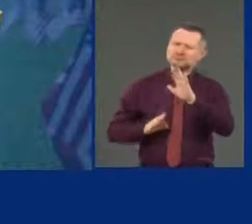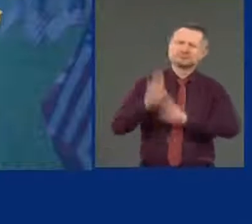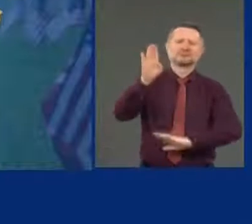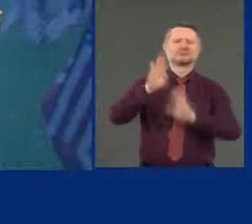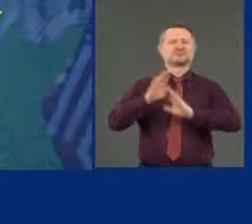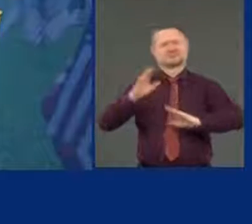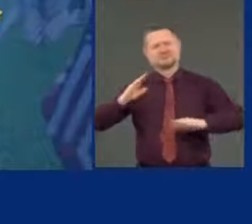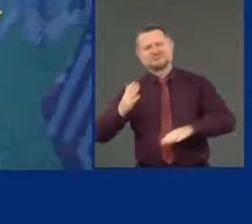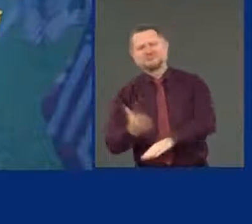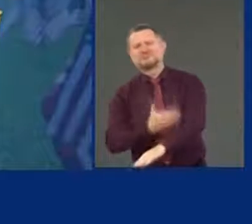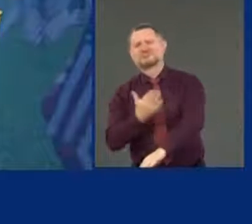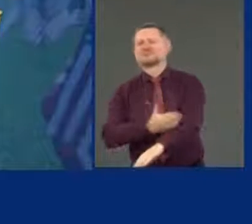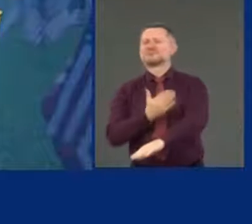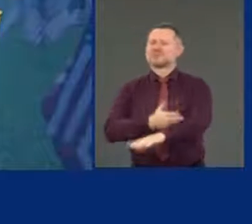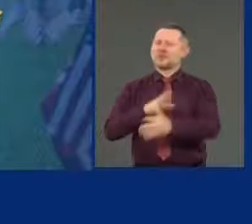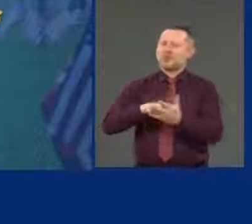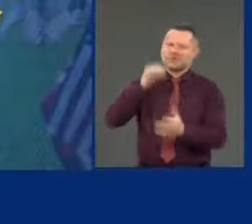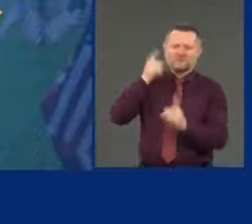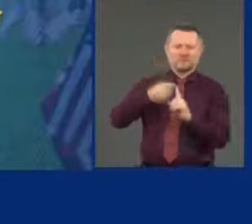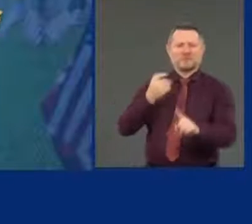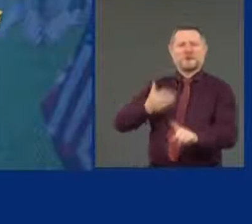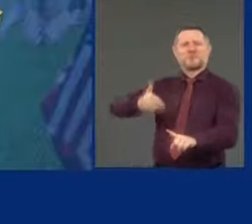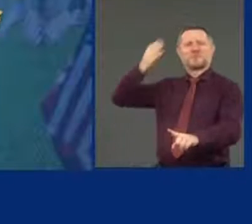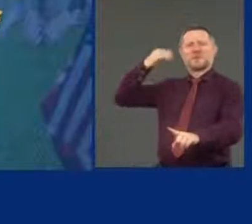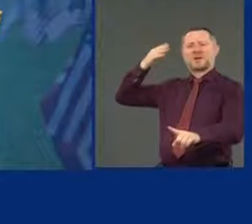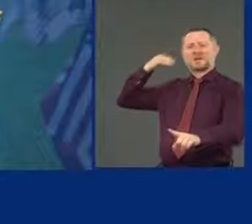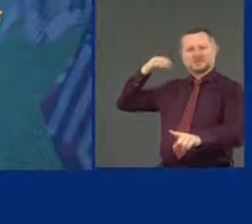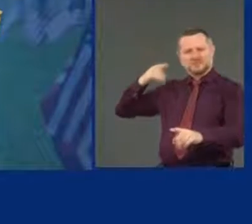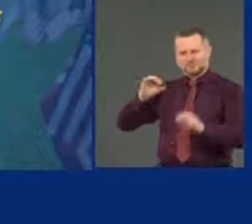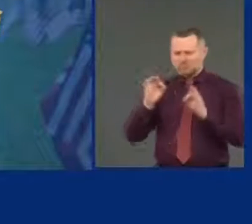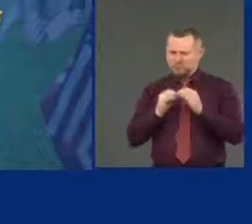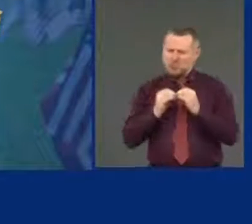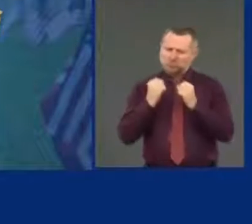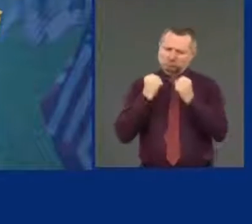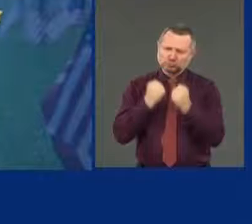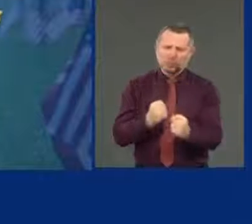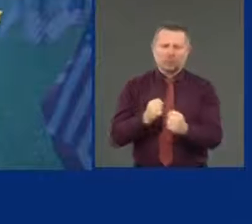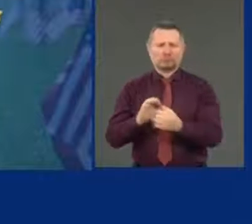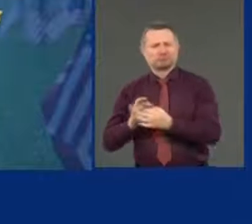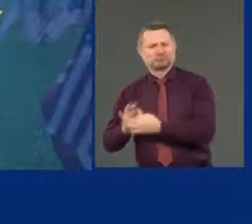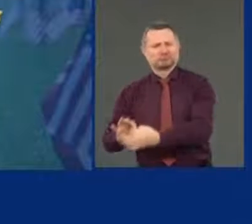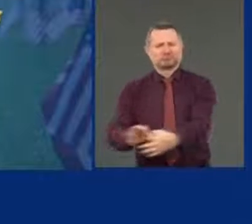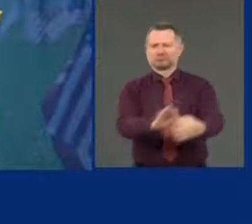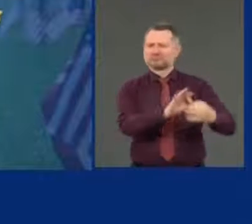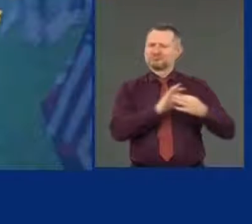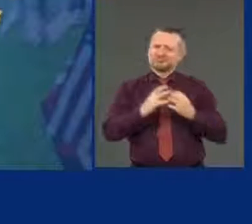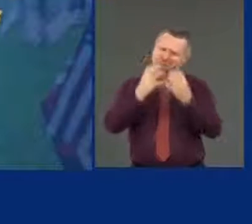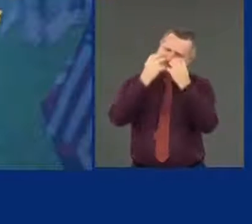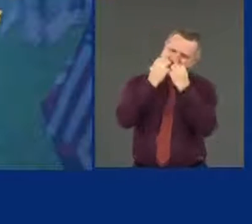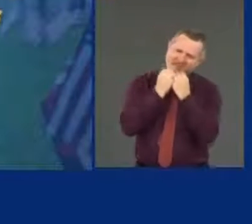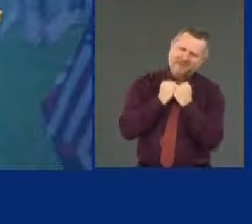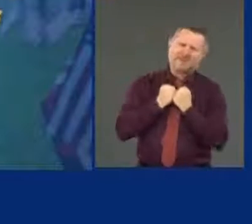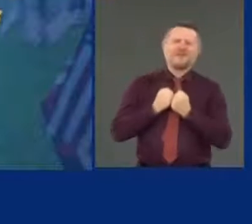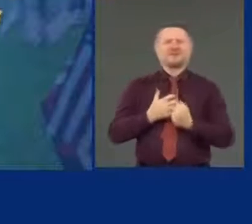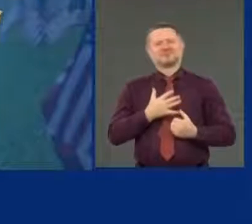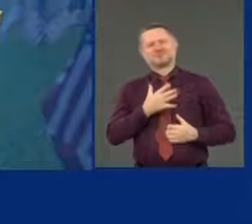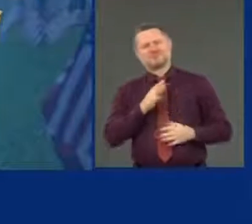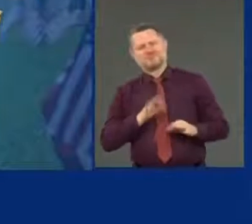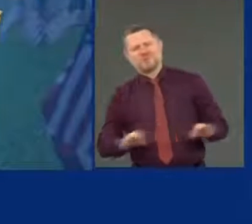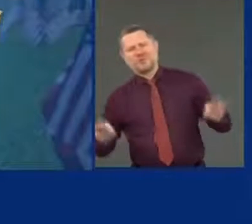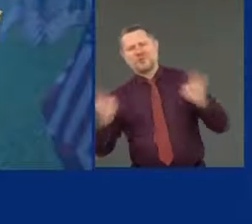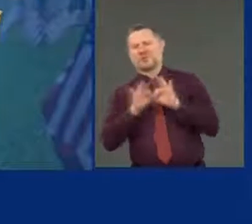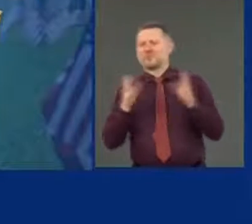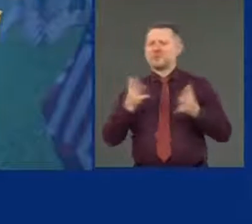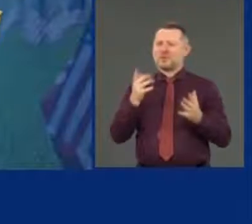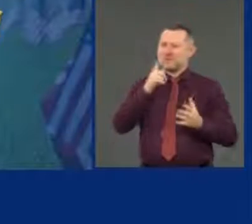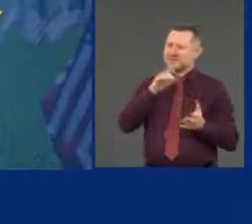by learning from it, by being stronger than ever before, by taking the values and principles of America that they lived and died